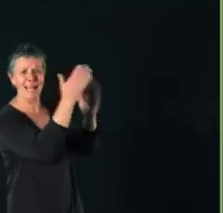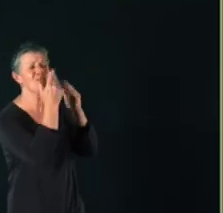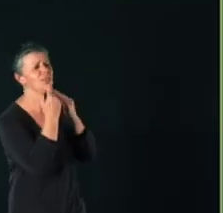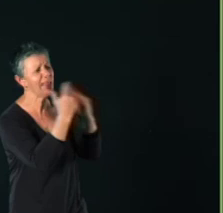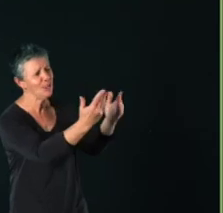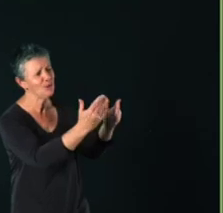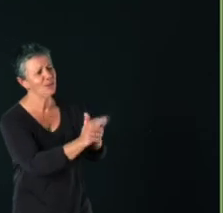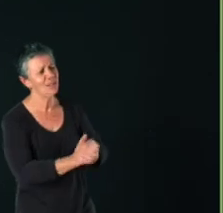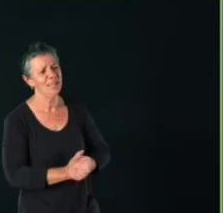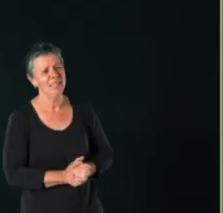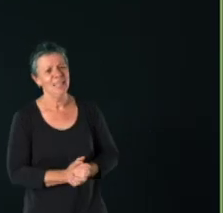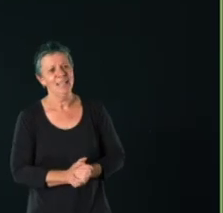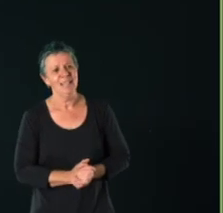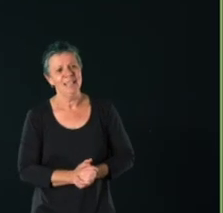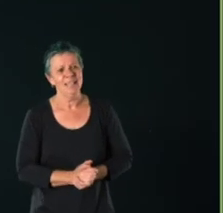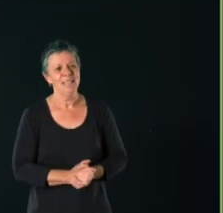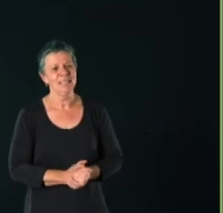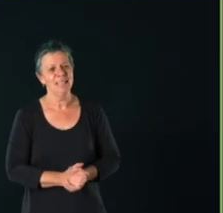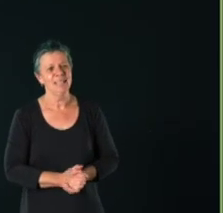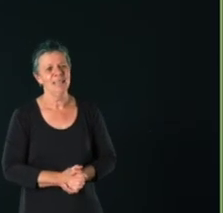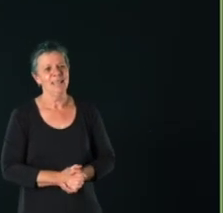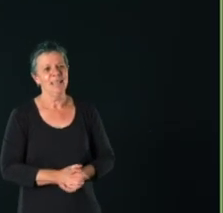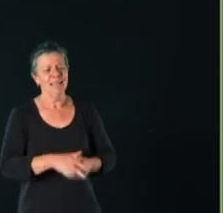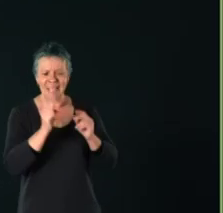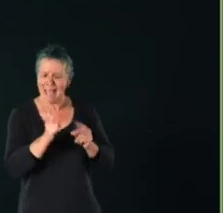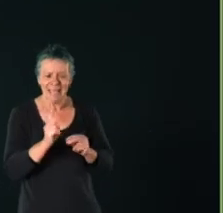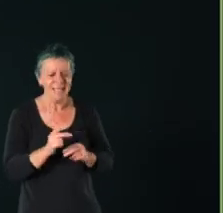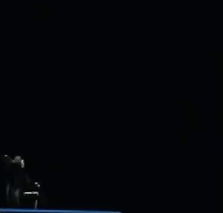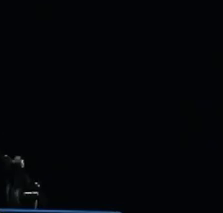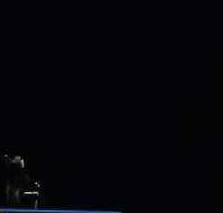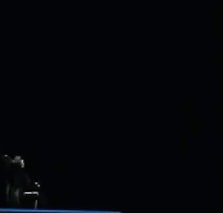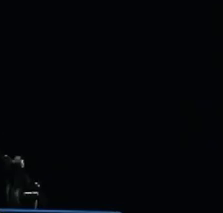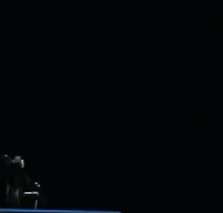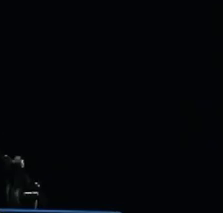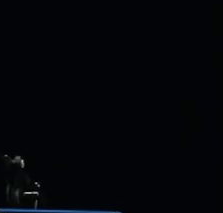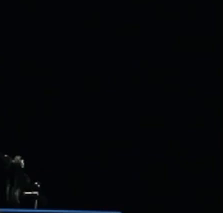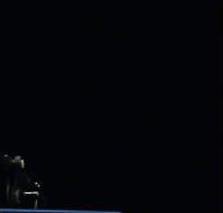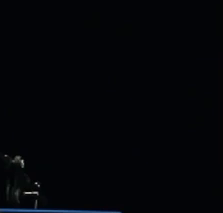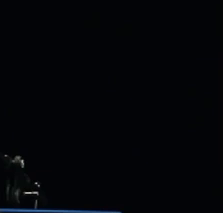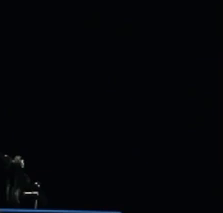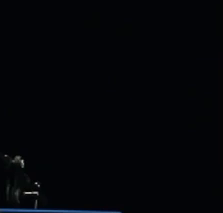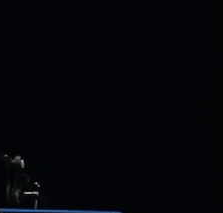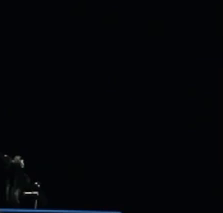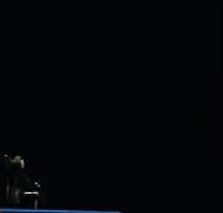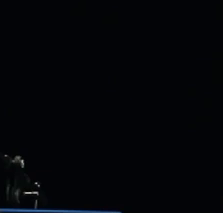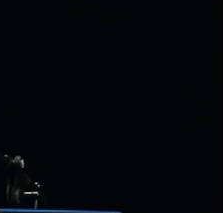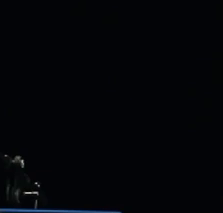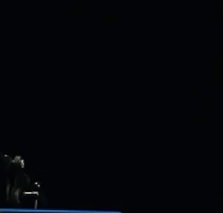who once again held a Pecha night together. Can't do it without Damien, thank you very much.